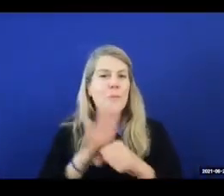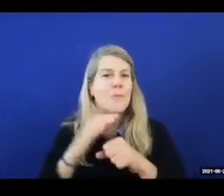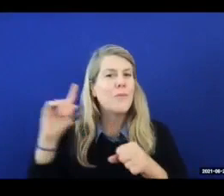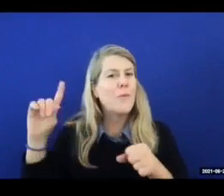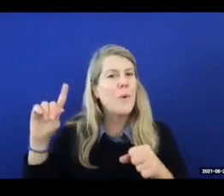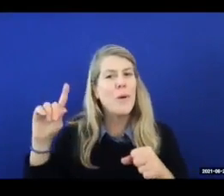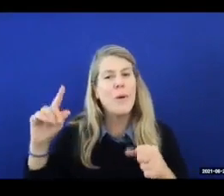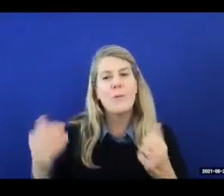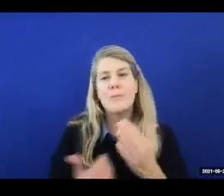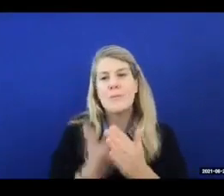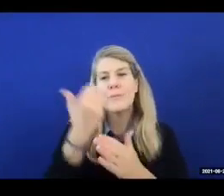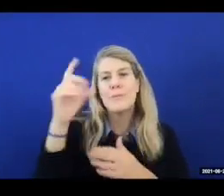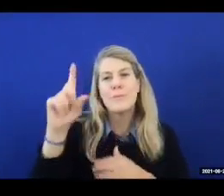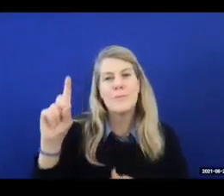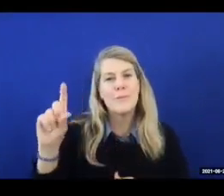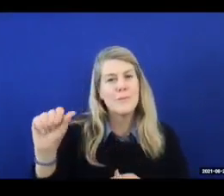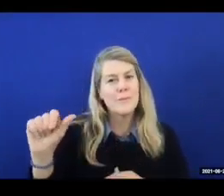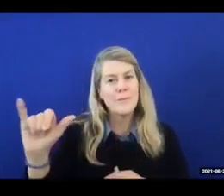new day.